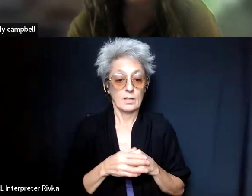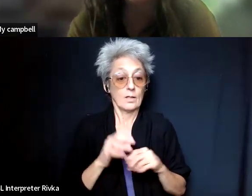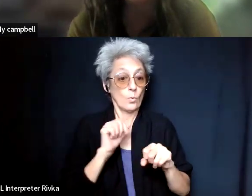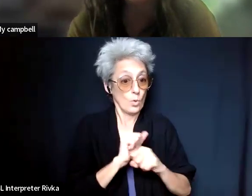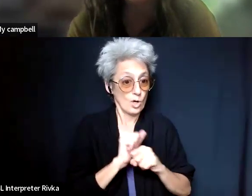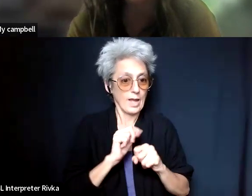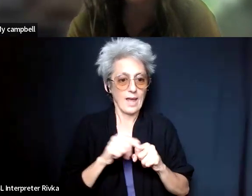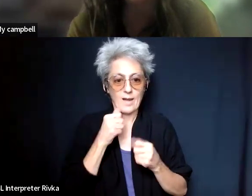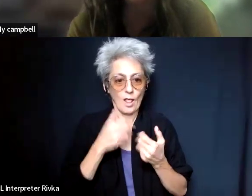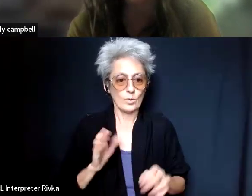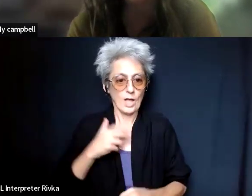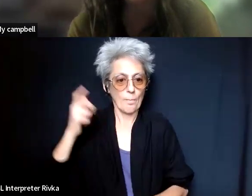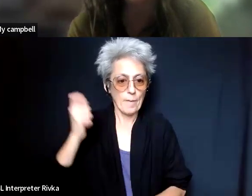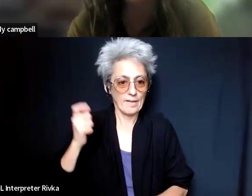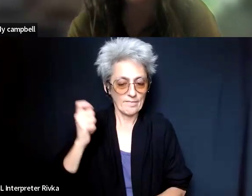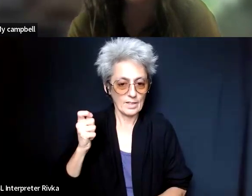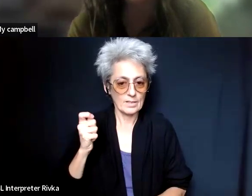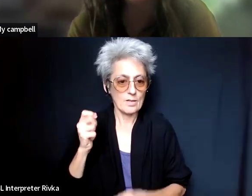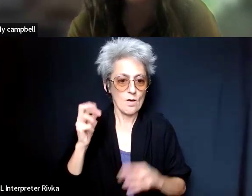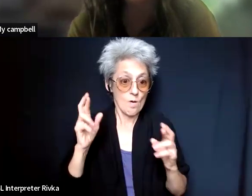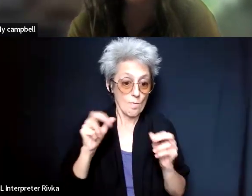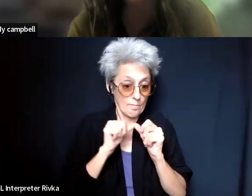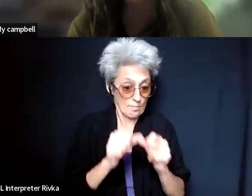way more Iowans can work.